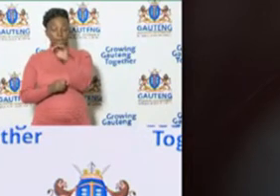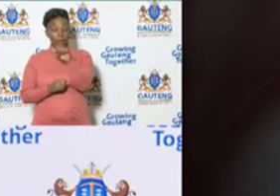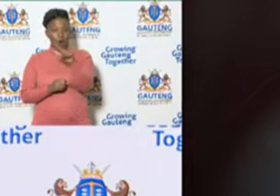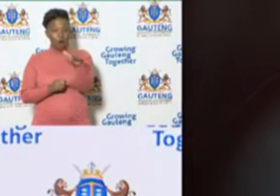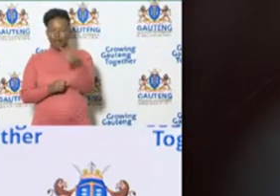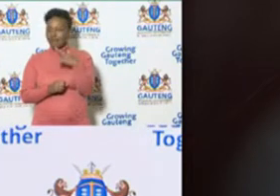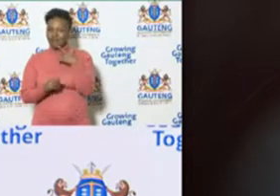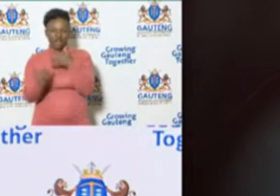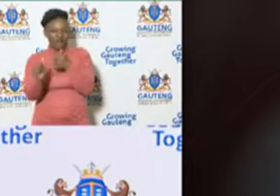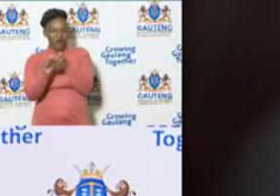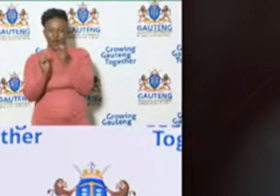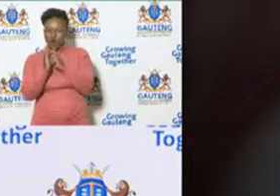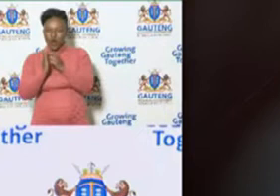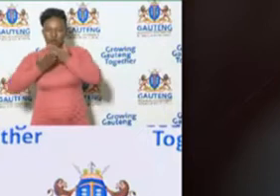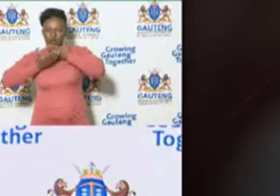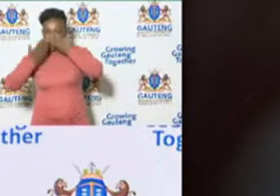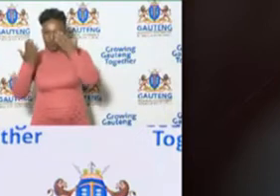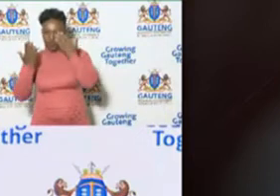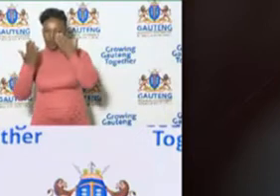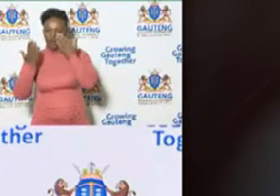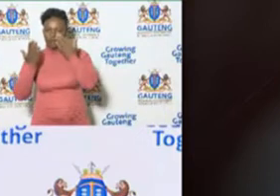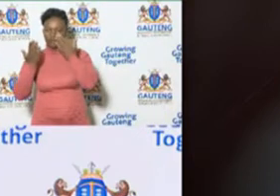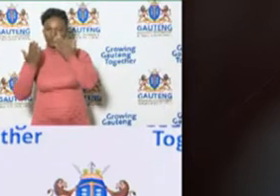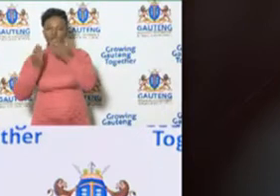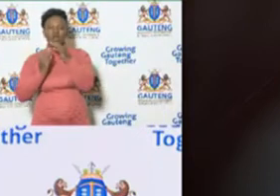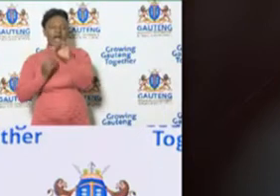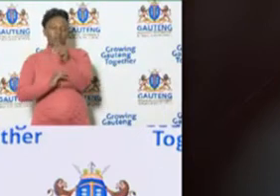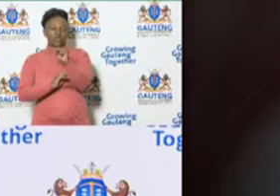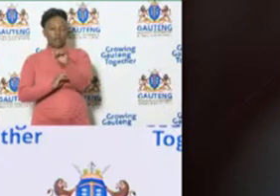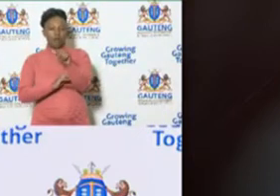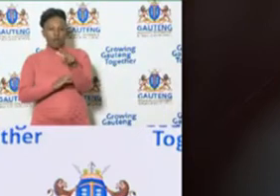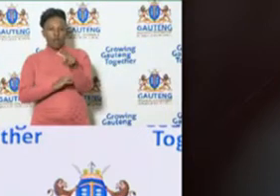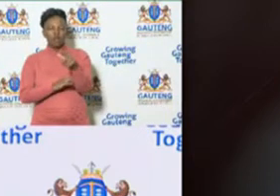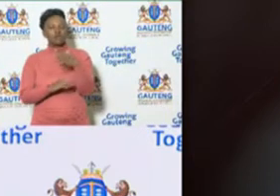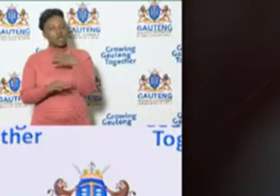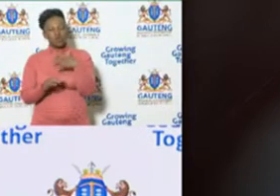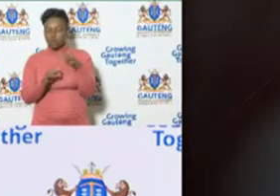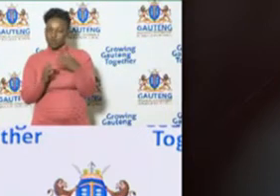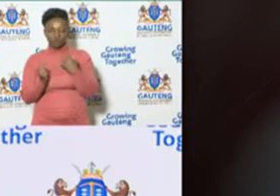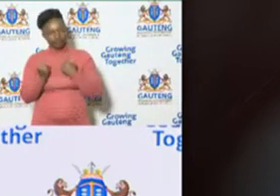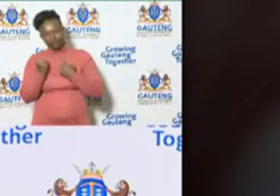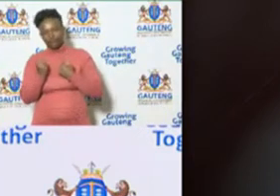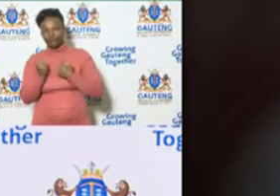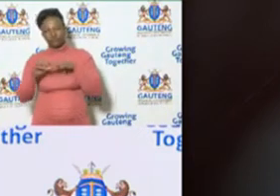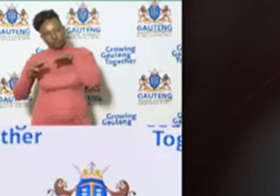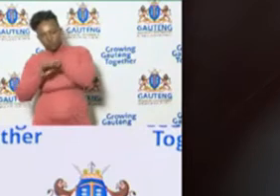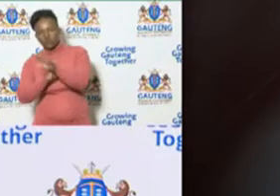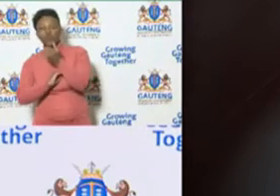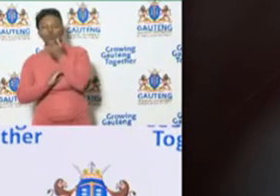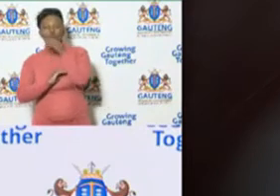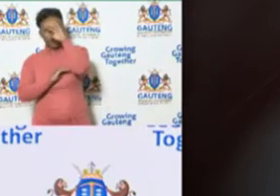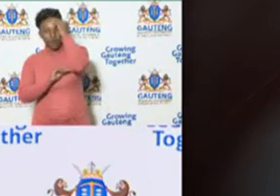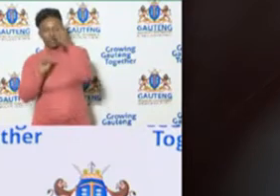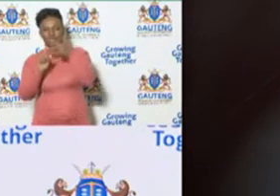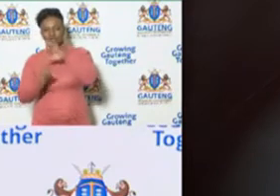moving in where we have a mall that's not complying at all. We are moving in with law enforcement to ensure that if they